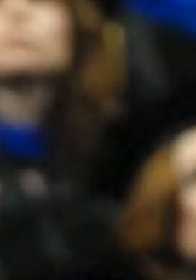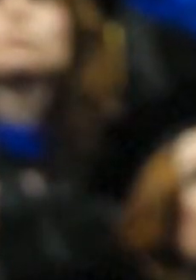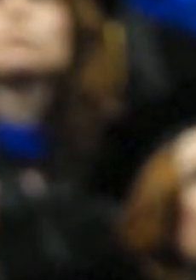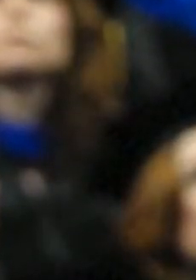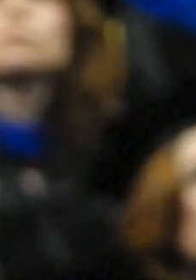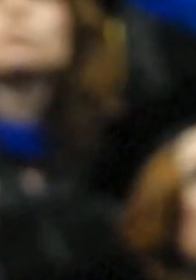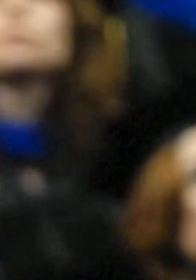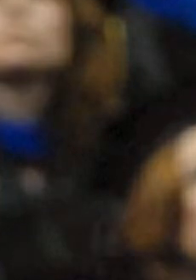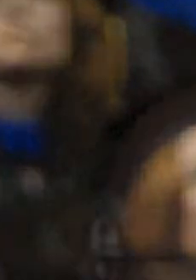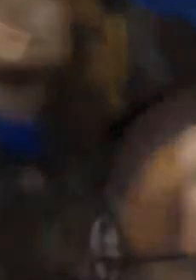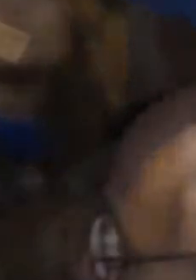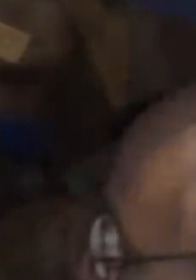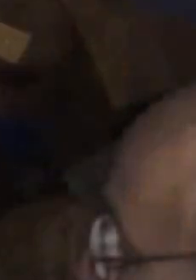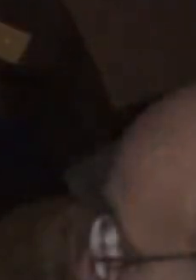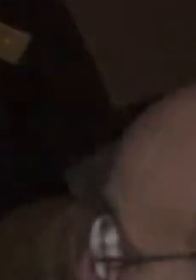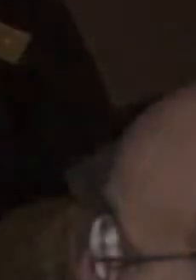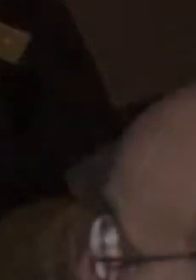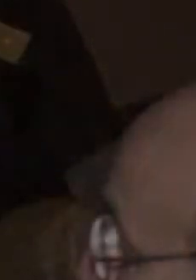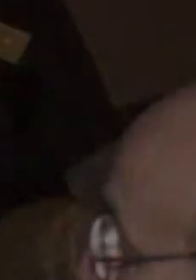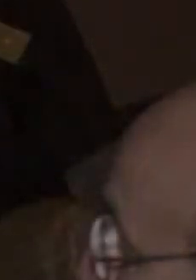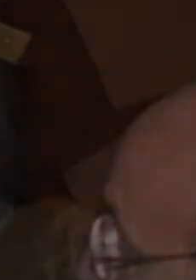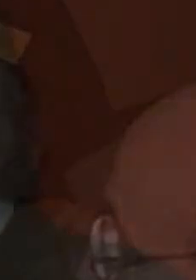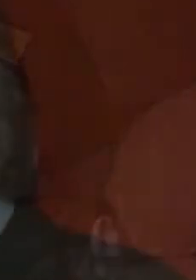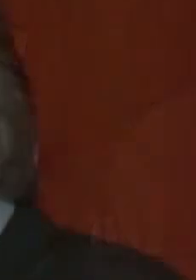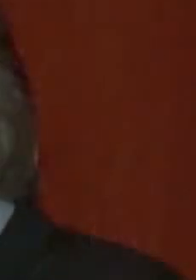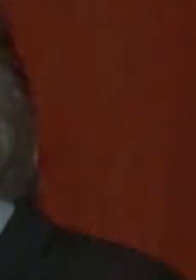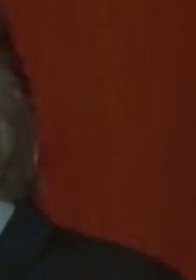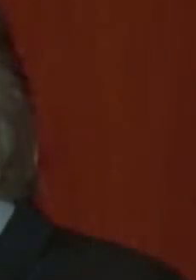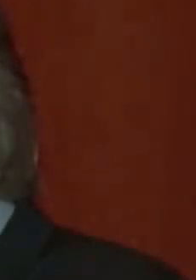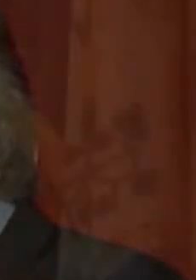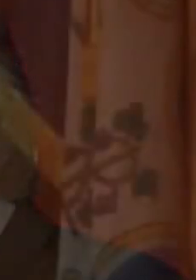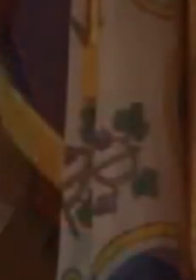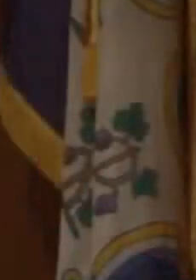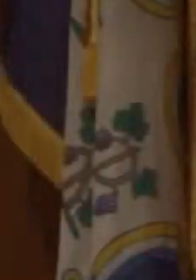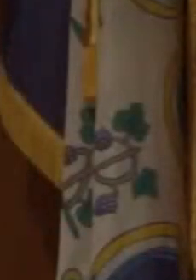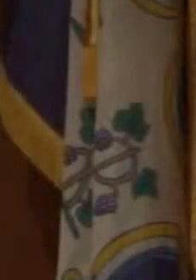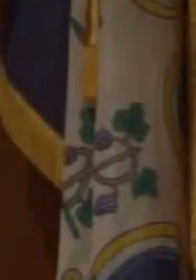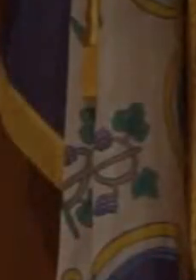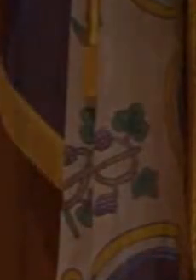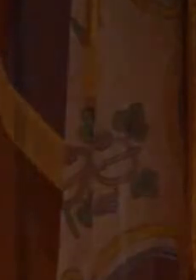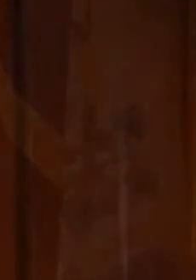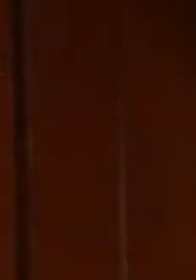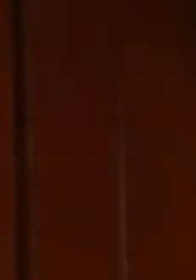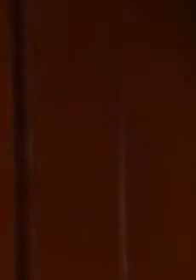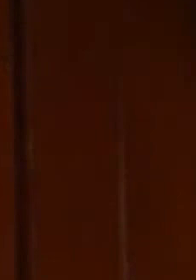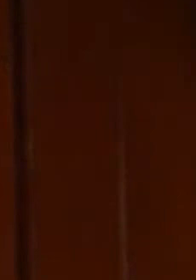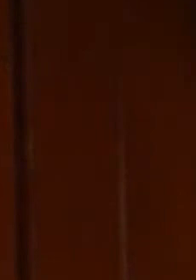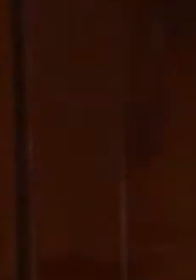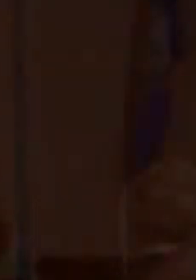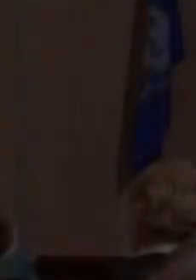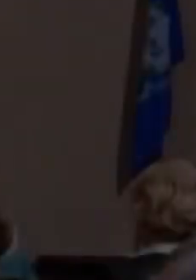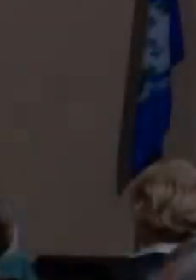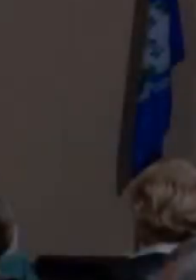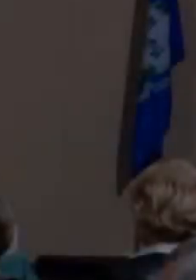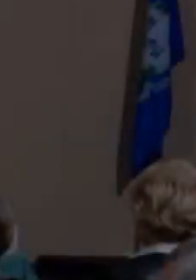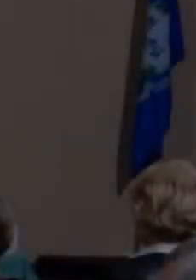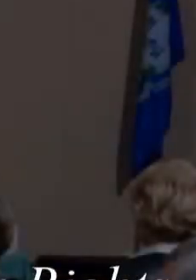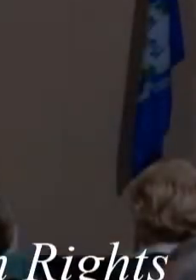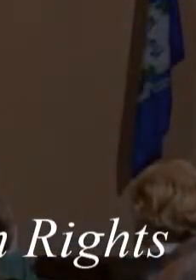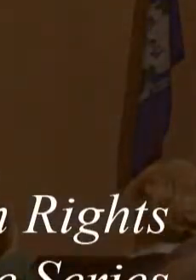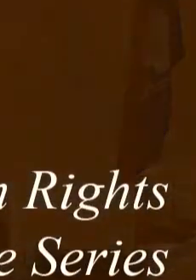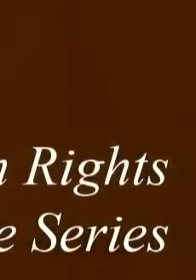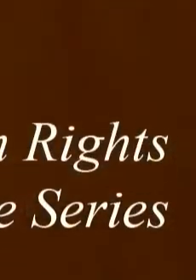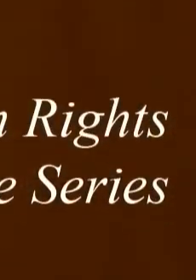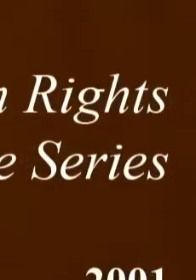1996, alumnus Gary Gladstein endowed the Marcia Lillian Gladstein Visiting Professorship in Human Rights. And that same year, the Dodd